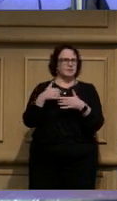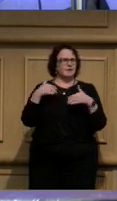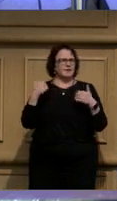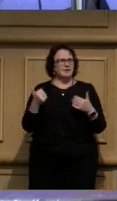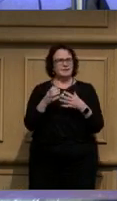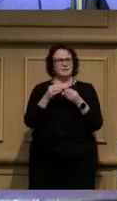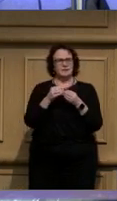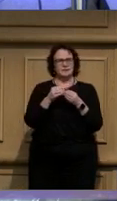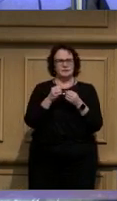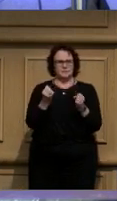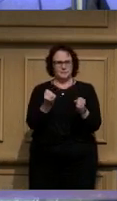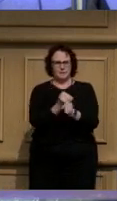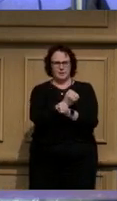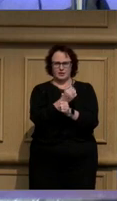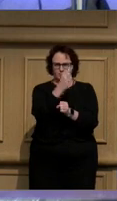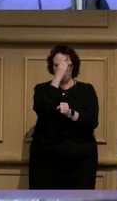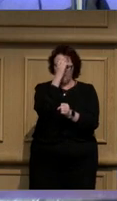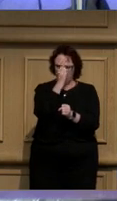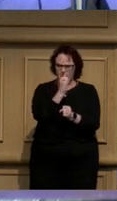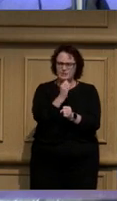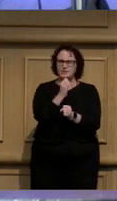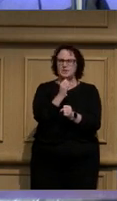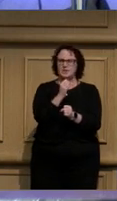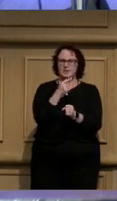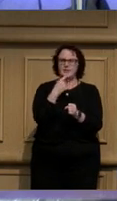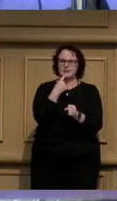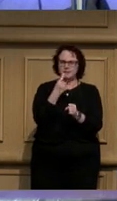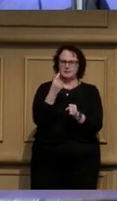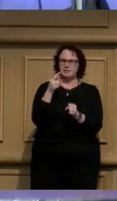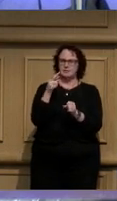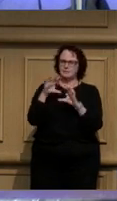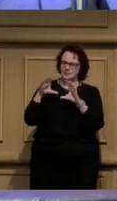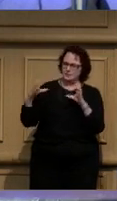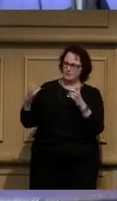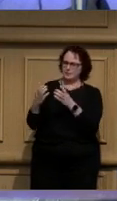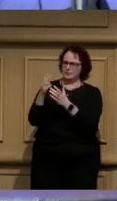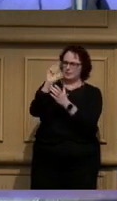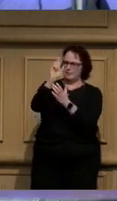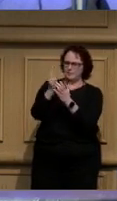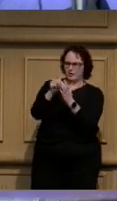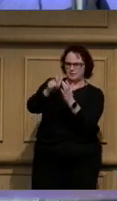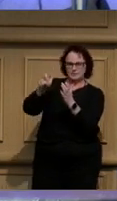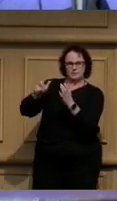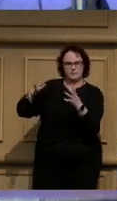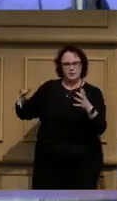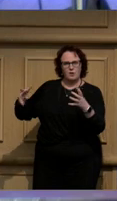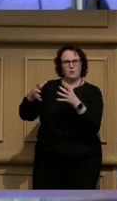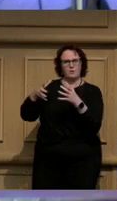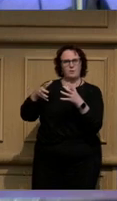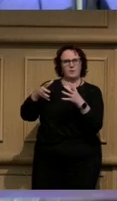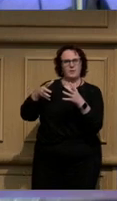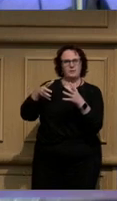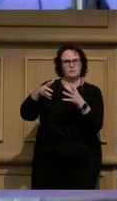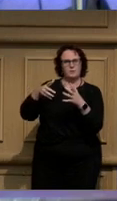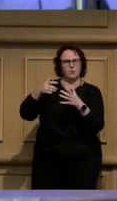it's to think of, like, as I was saying earlier on, that community of artists. And I think that, like, a sort of radicalism of spirit finds